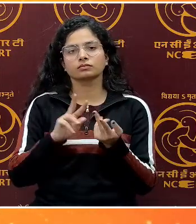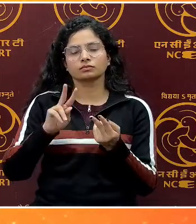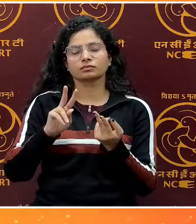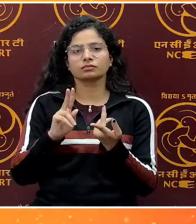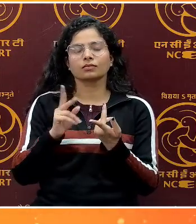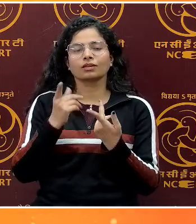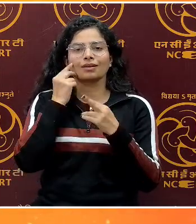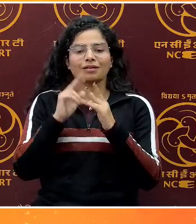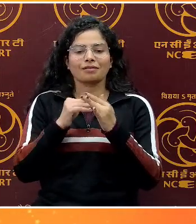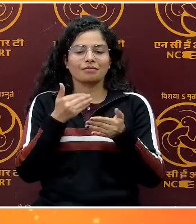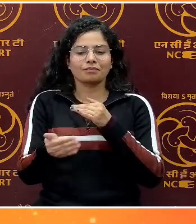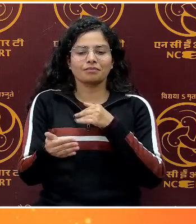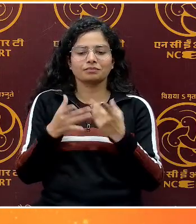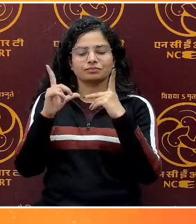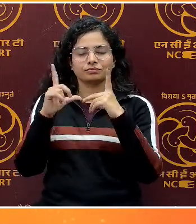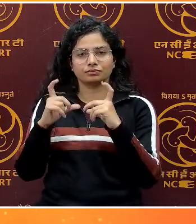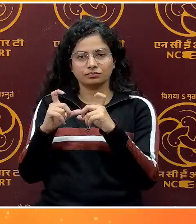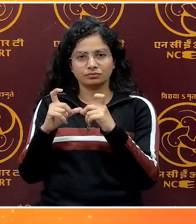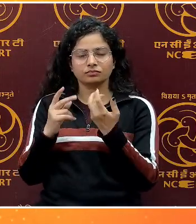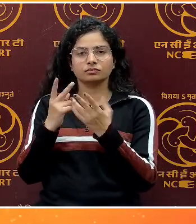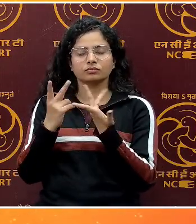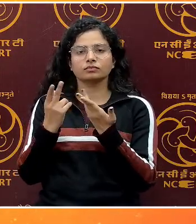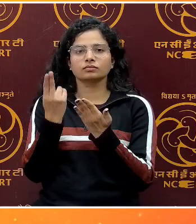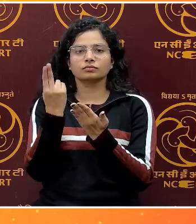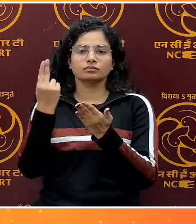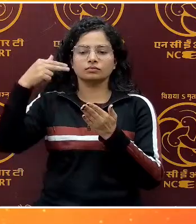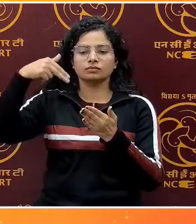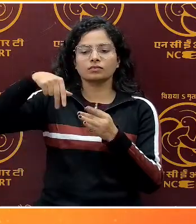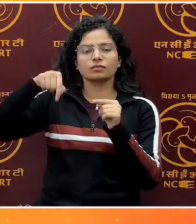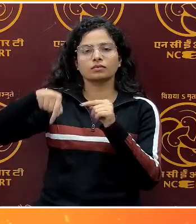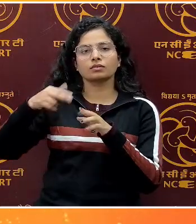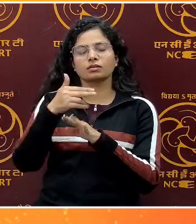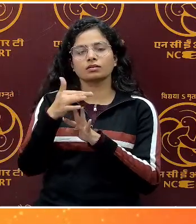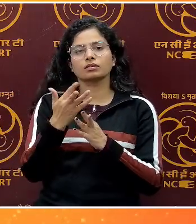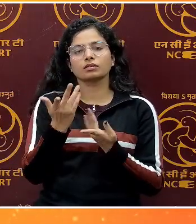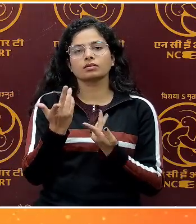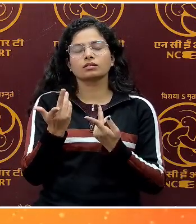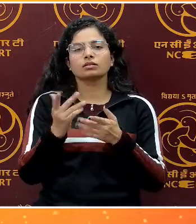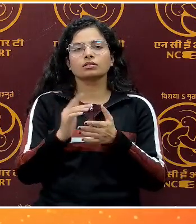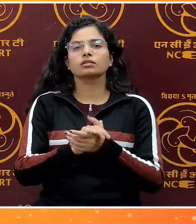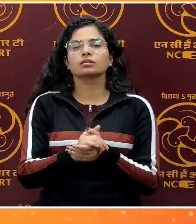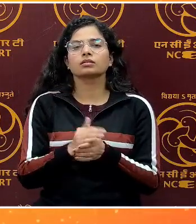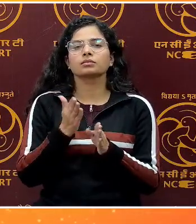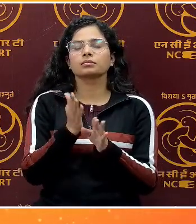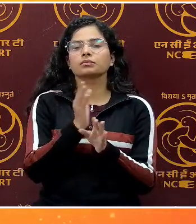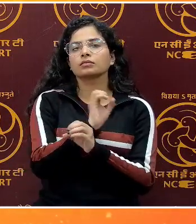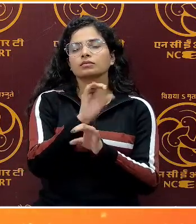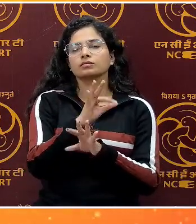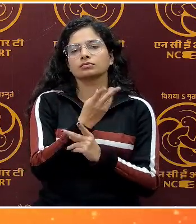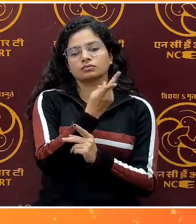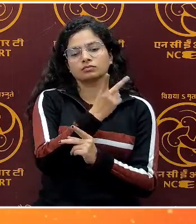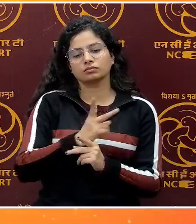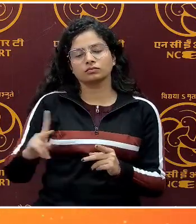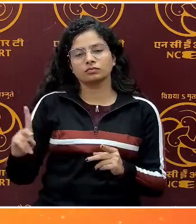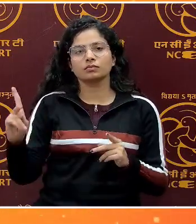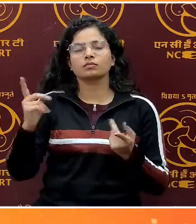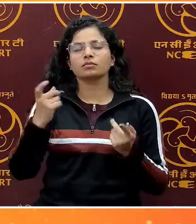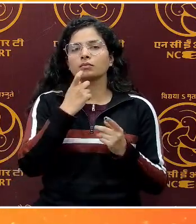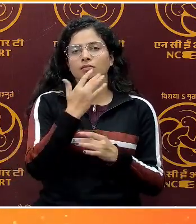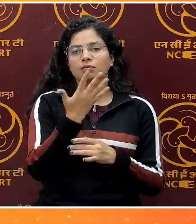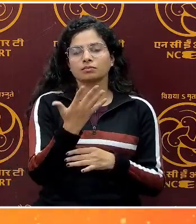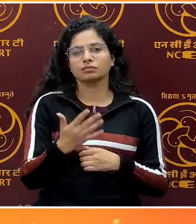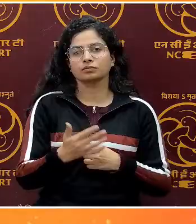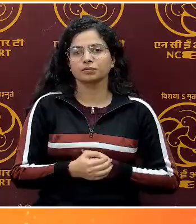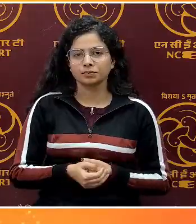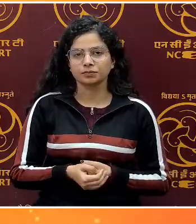image, it is an inverted image. Okay. So ma'am, you just mentioned a while ago that there are different kinds of mirrors also,